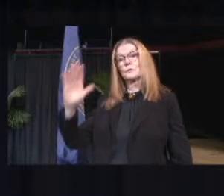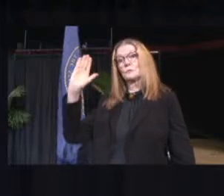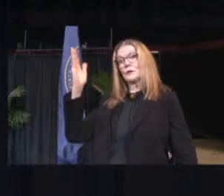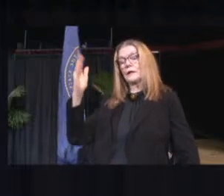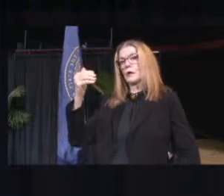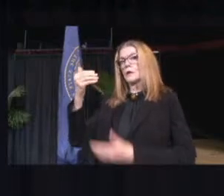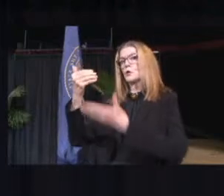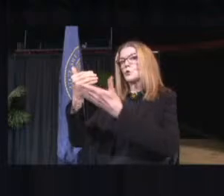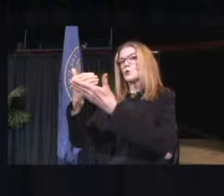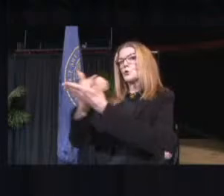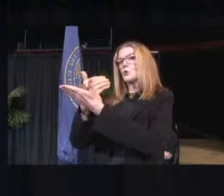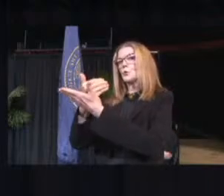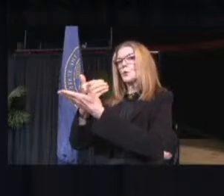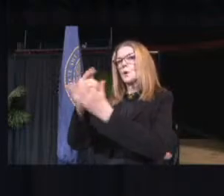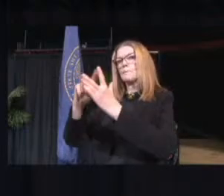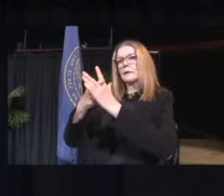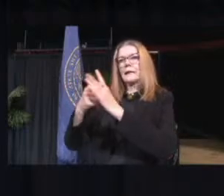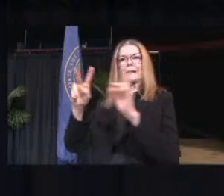New Beginnings.